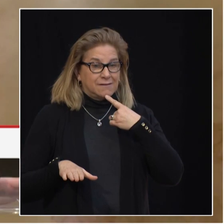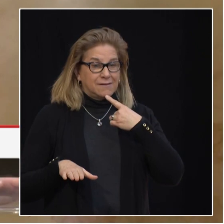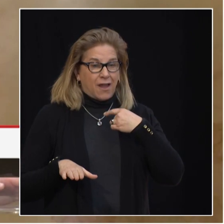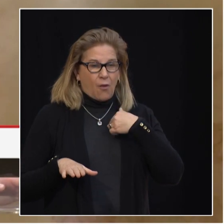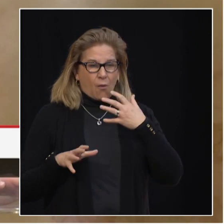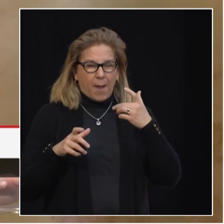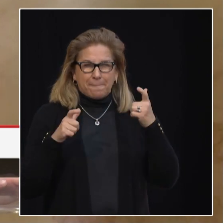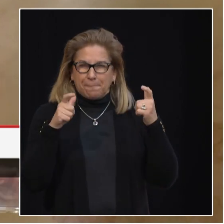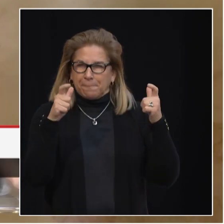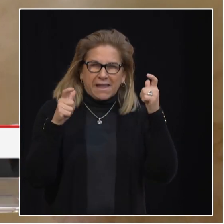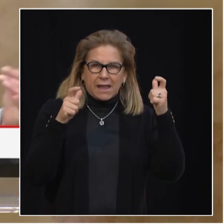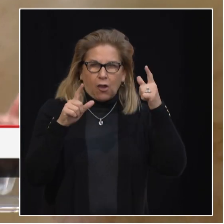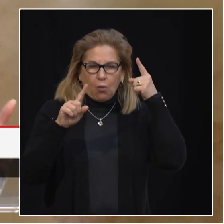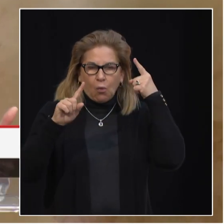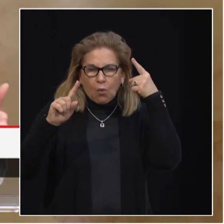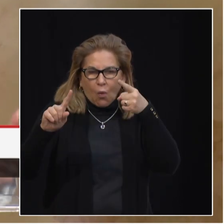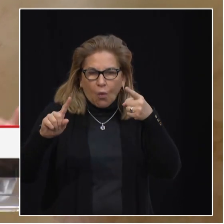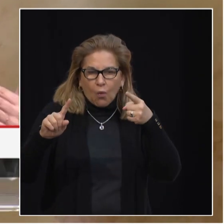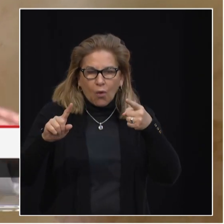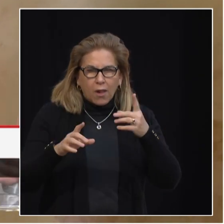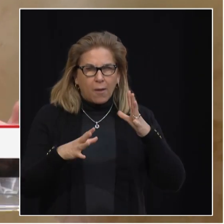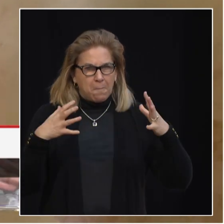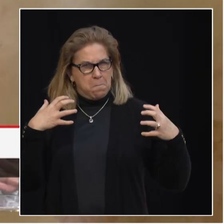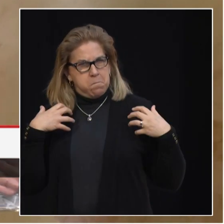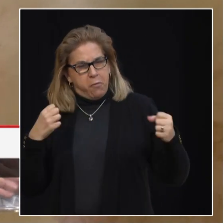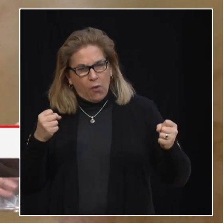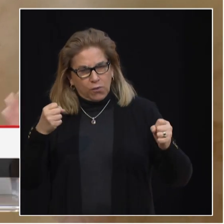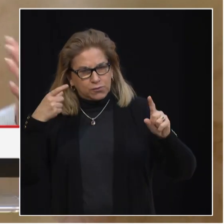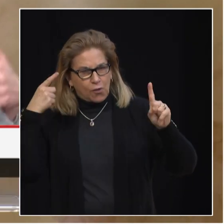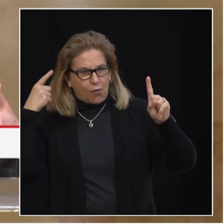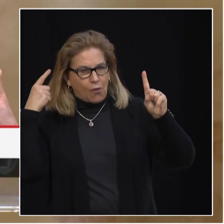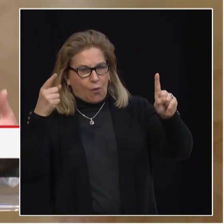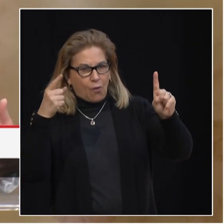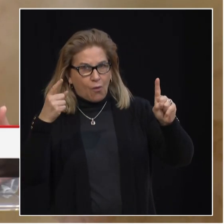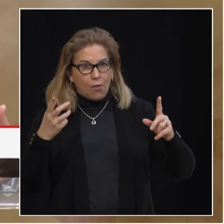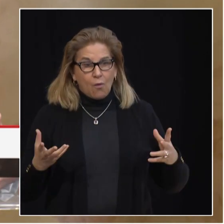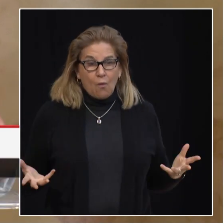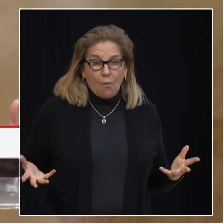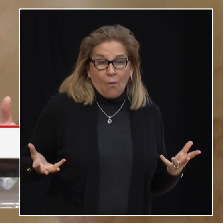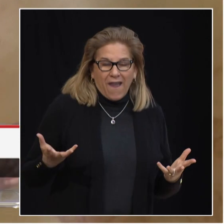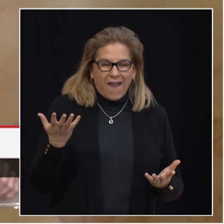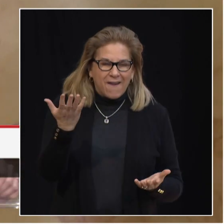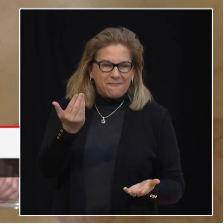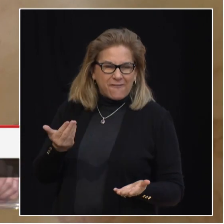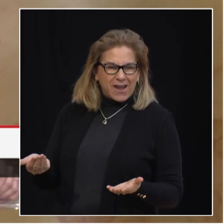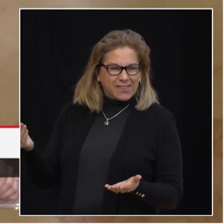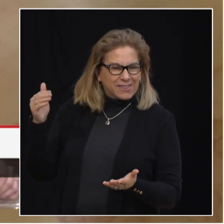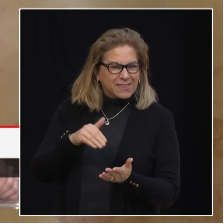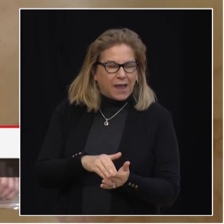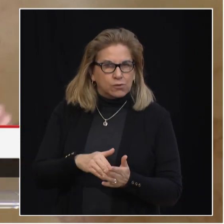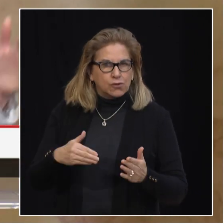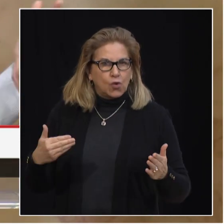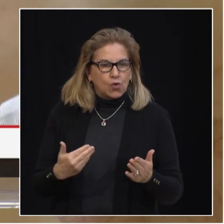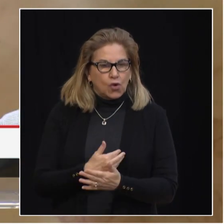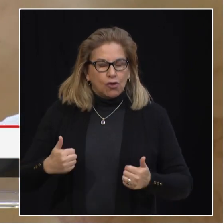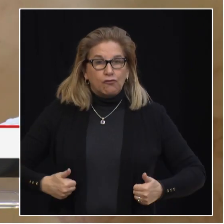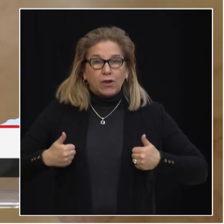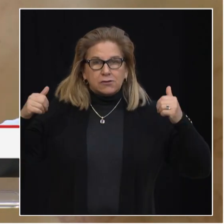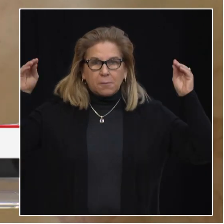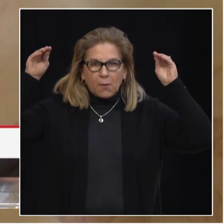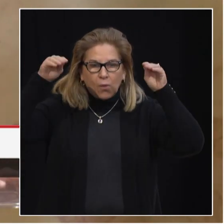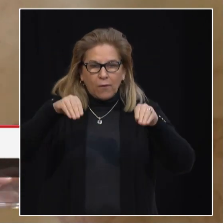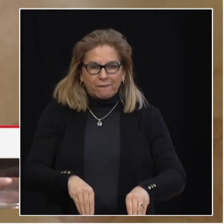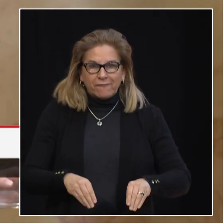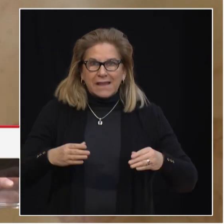DC's comeback plan is to bring 15,000 new residents to our downtown over the next 5 years. How do we do